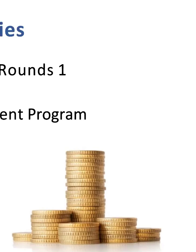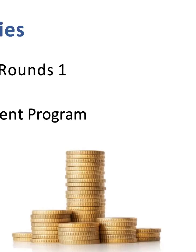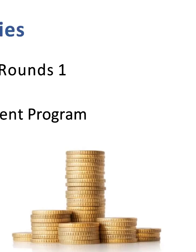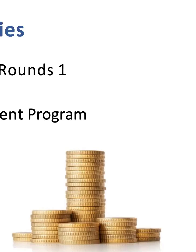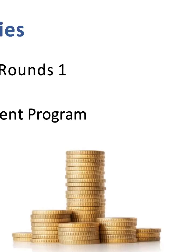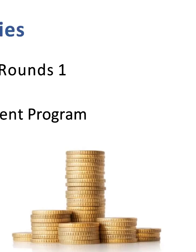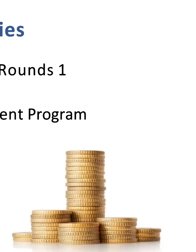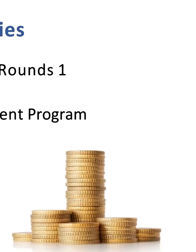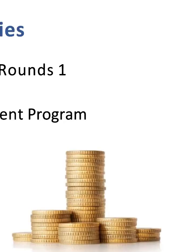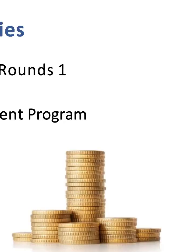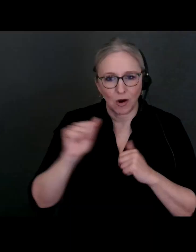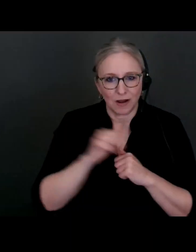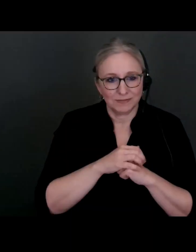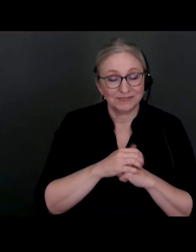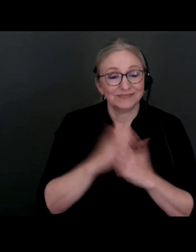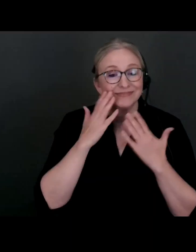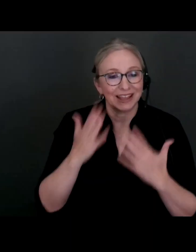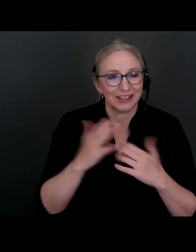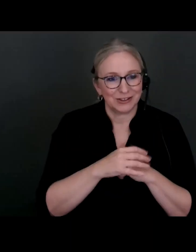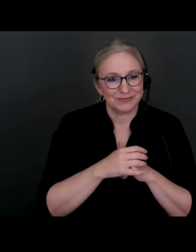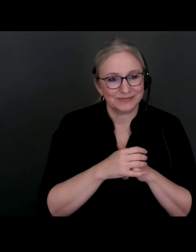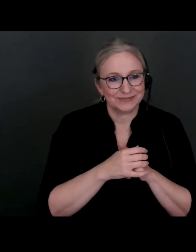over to Laura. Thank you.